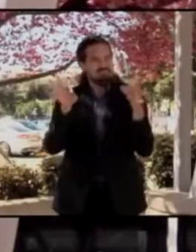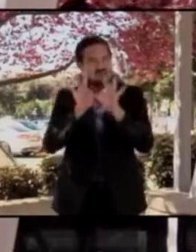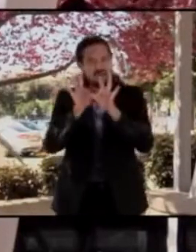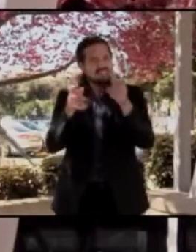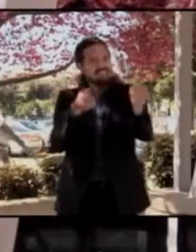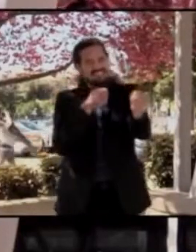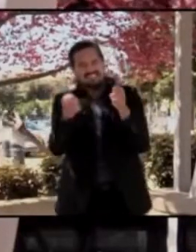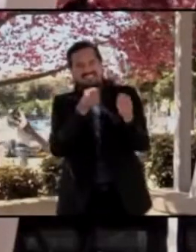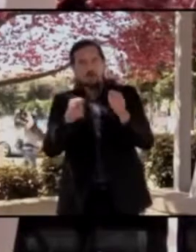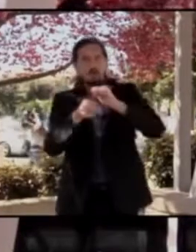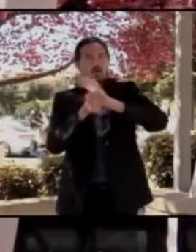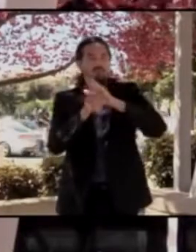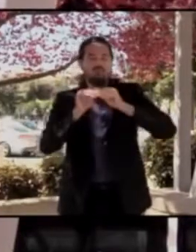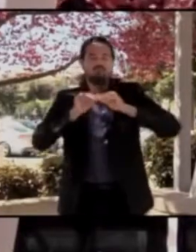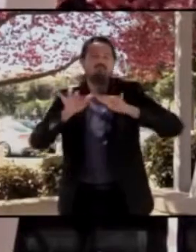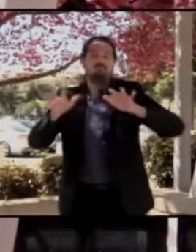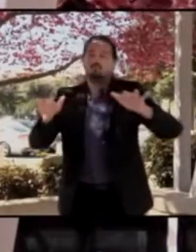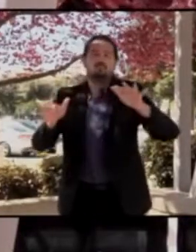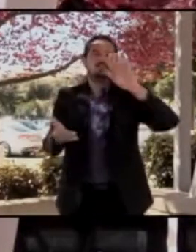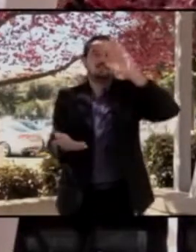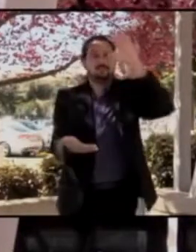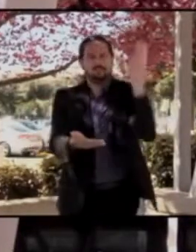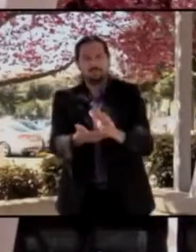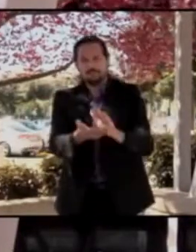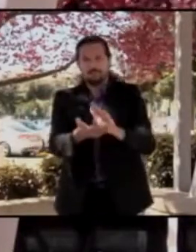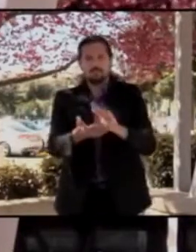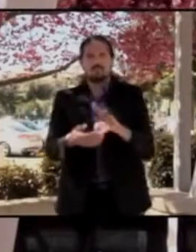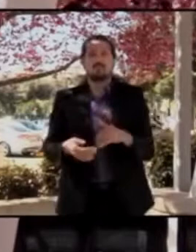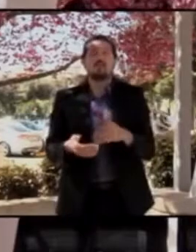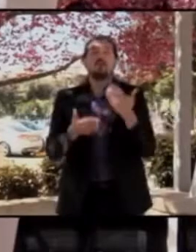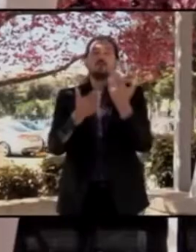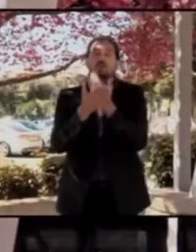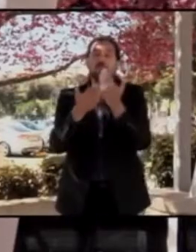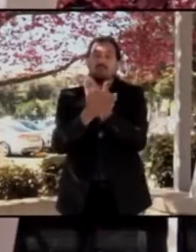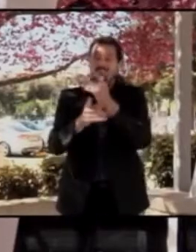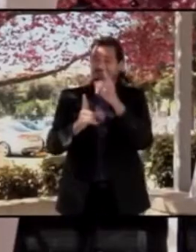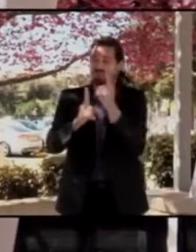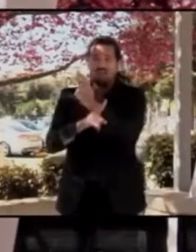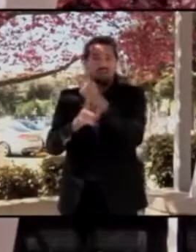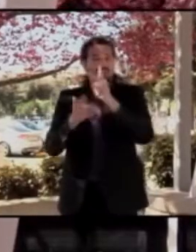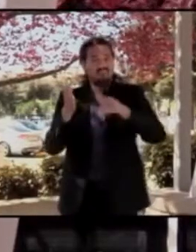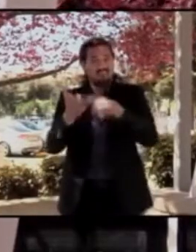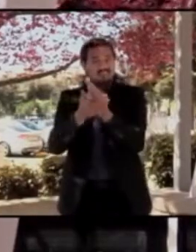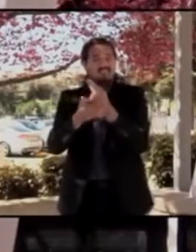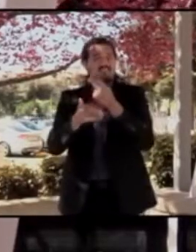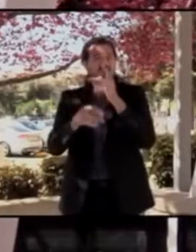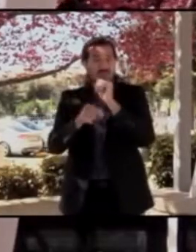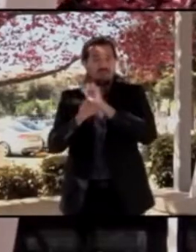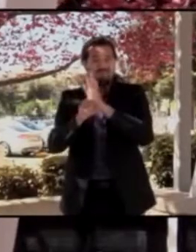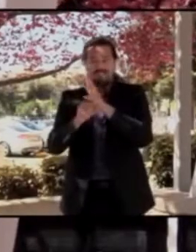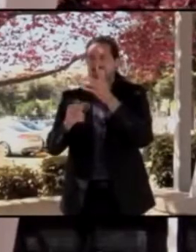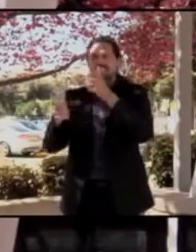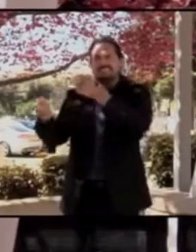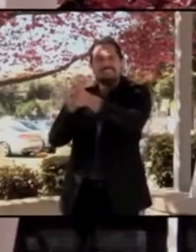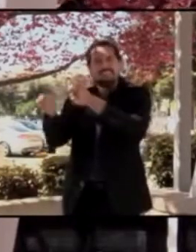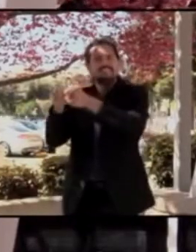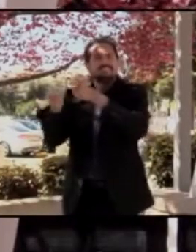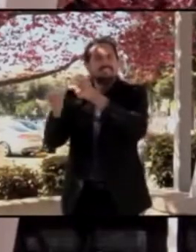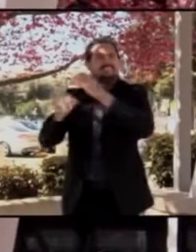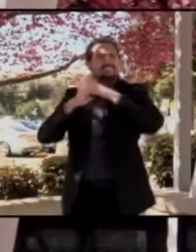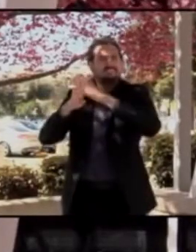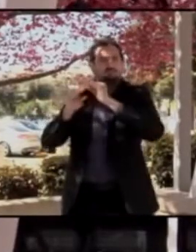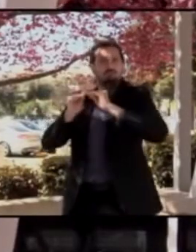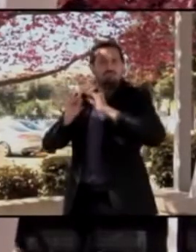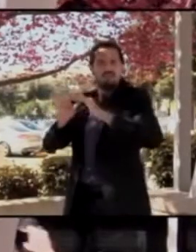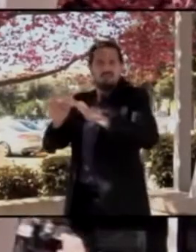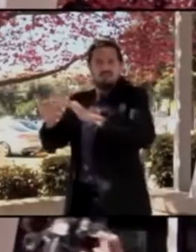variants at bay. At the county, we will continue to focus our efforts on equity,